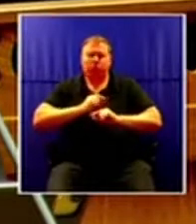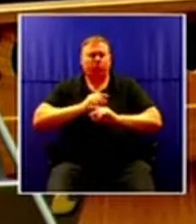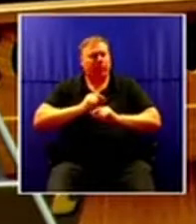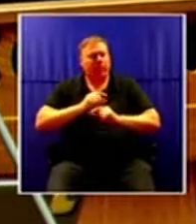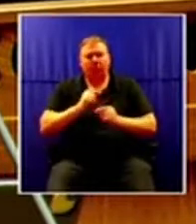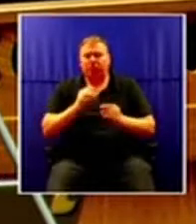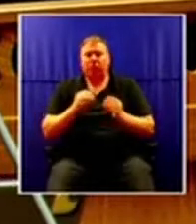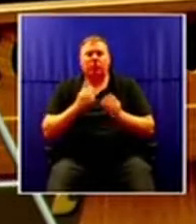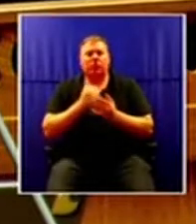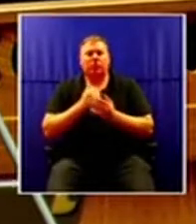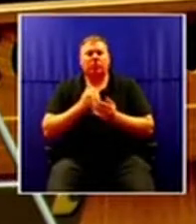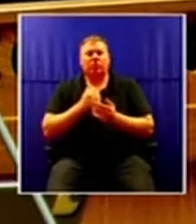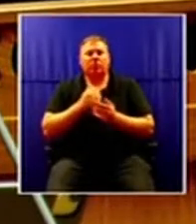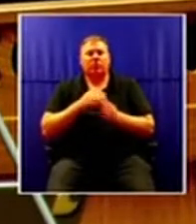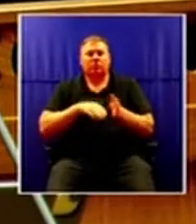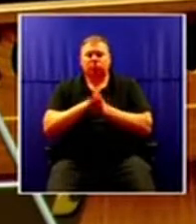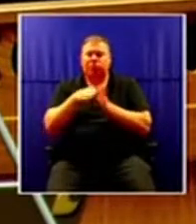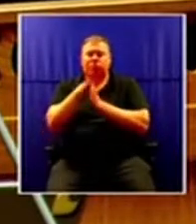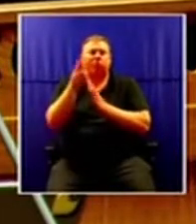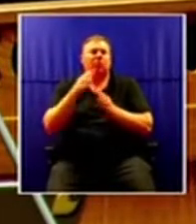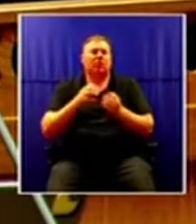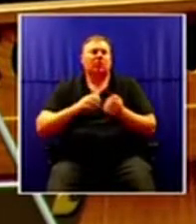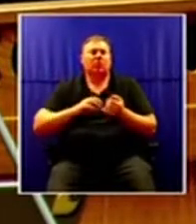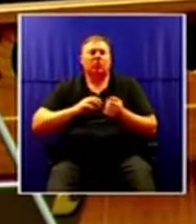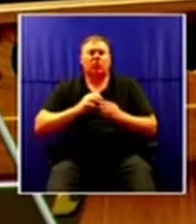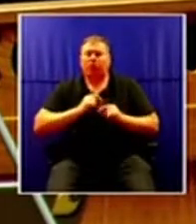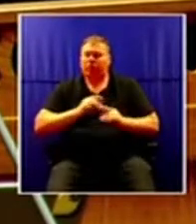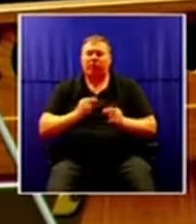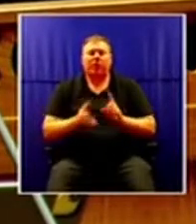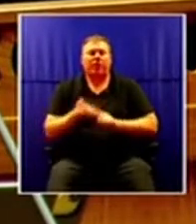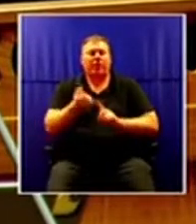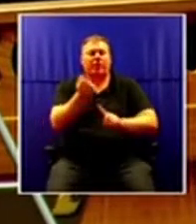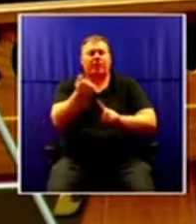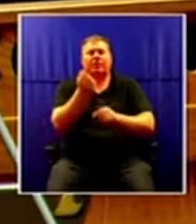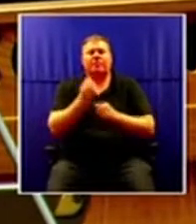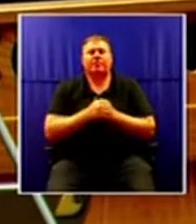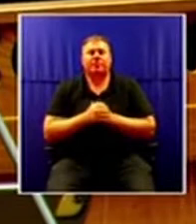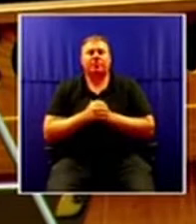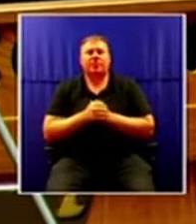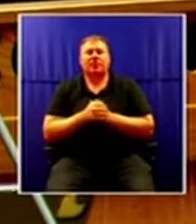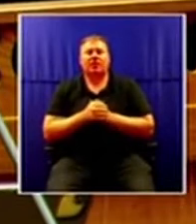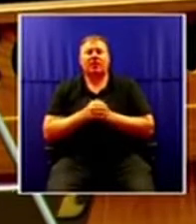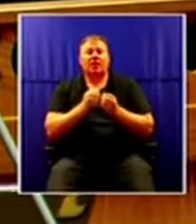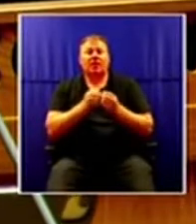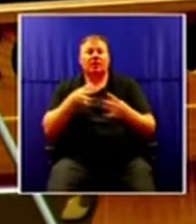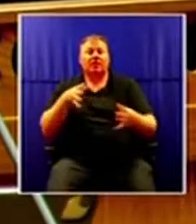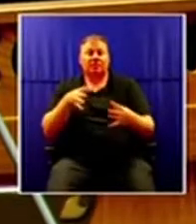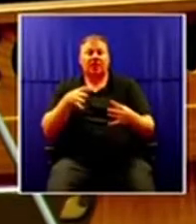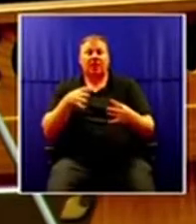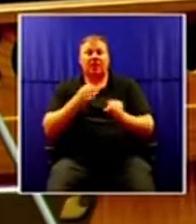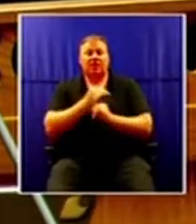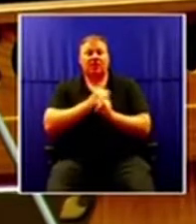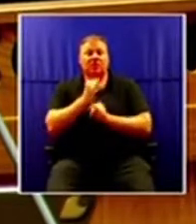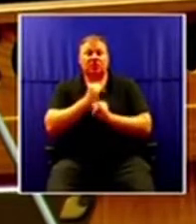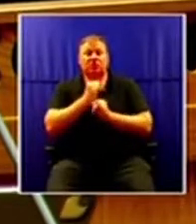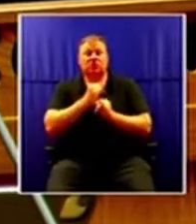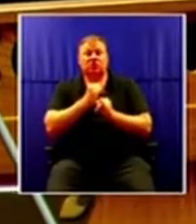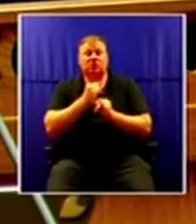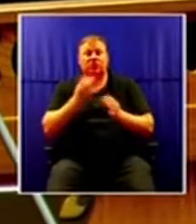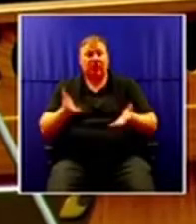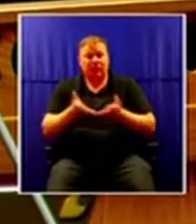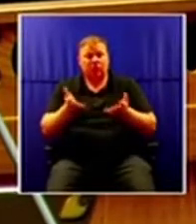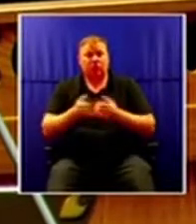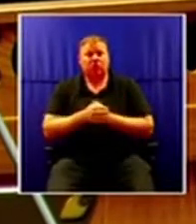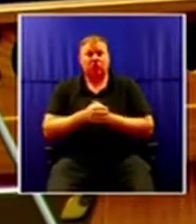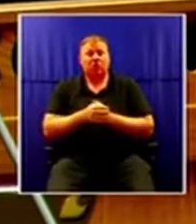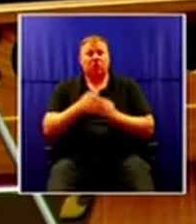this. To encourage the expansion of the industry, the Department of Mineral Resources and Energy